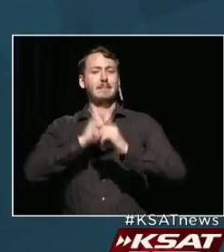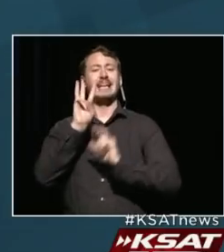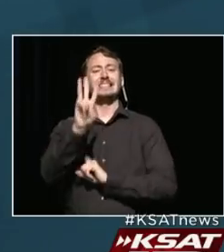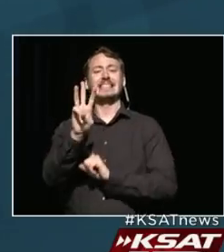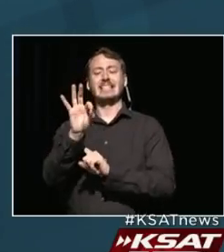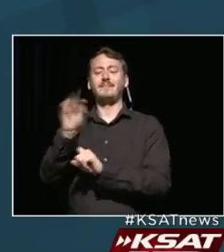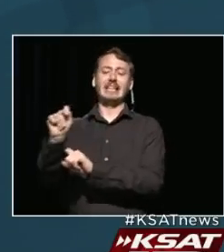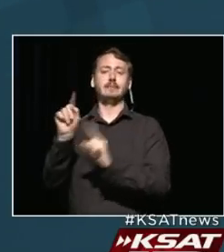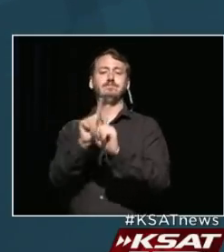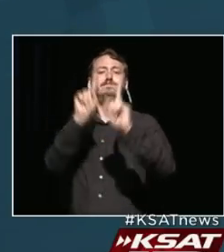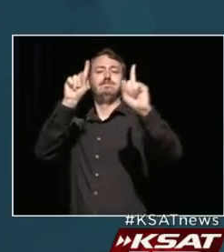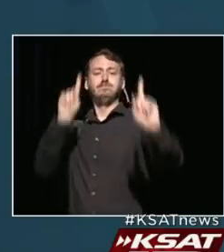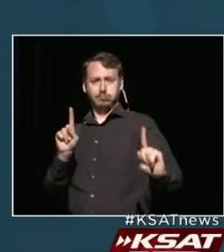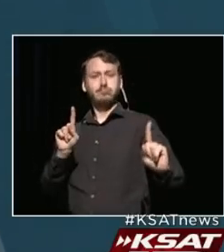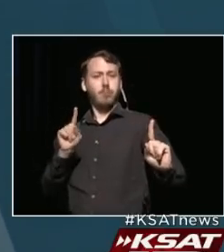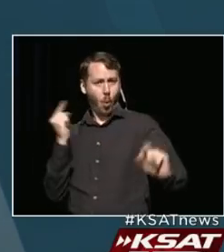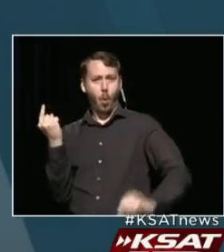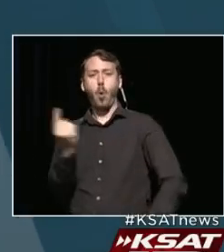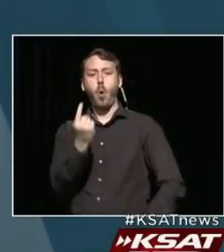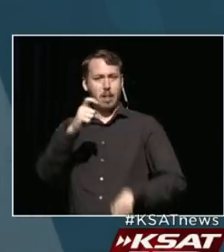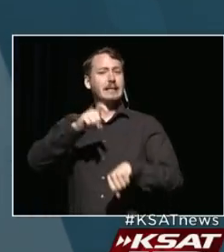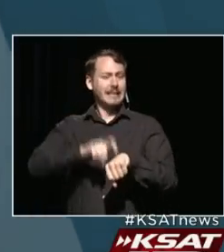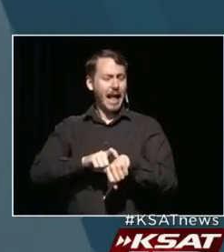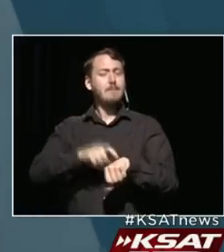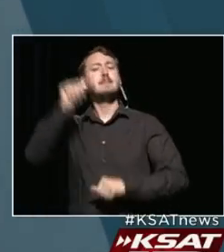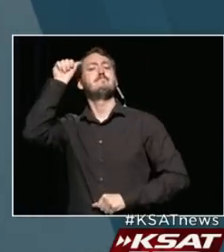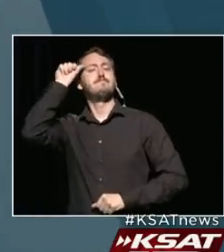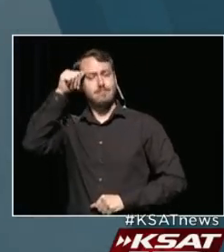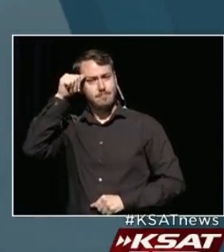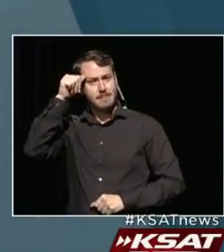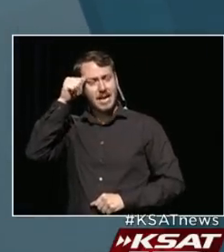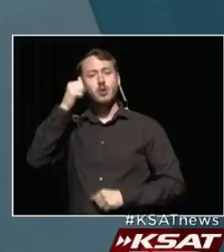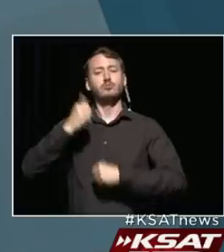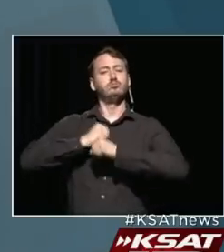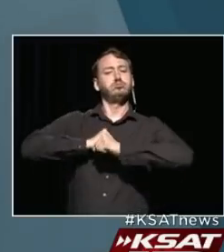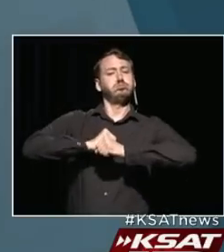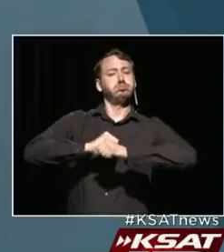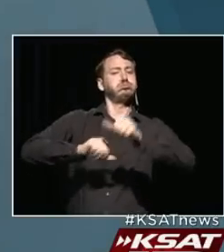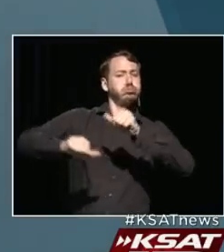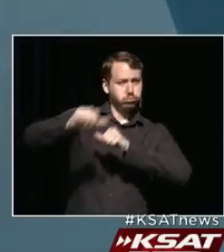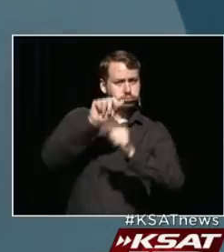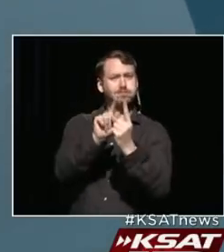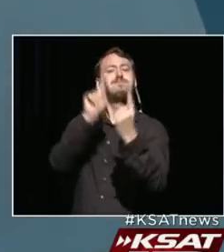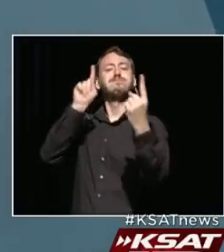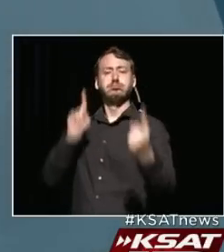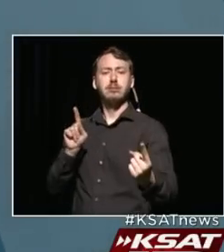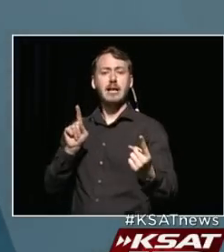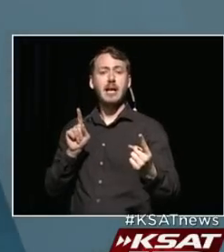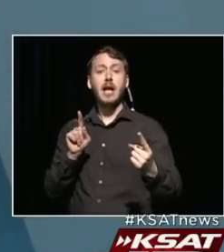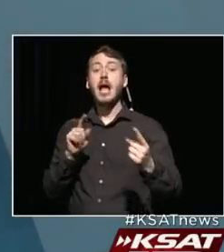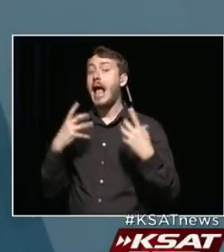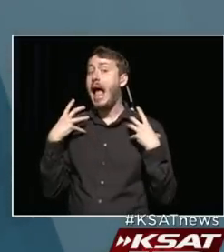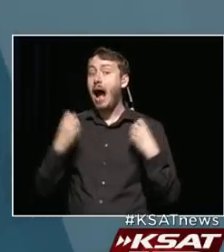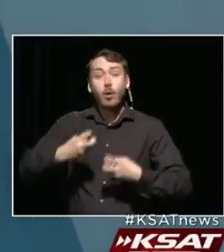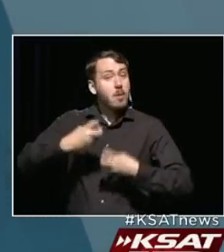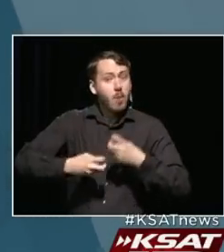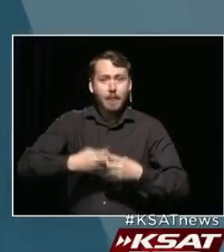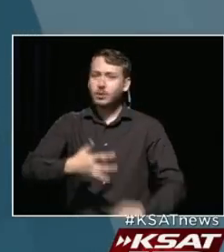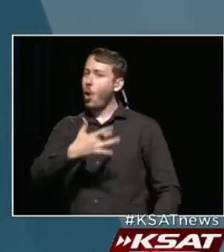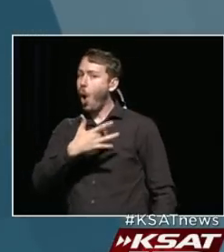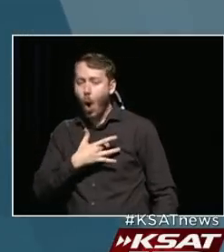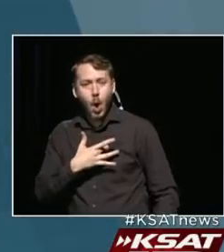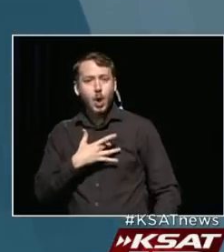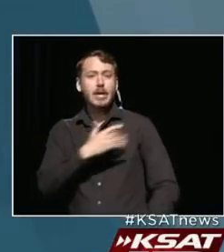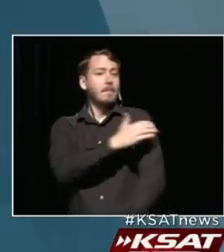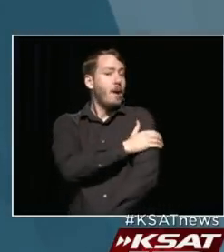all times, and a reminder that we all need to do our part to protect each other. And again, underlying health conditions are